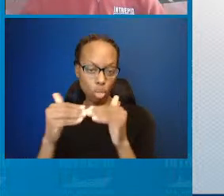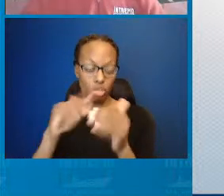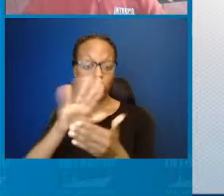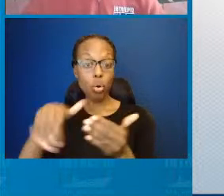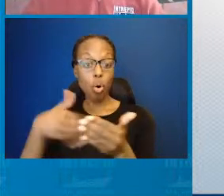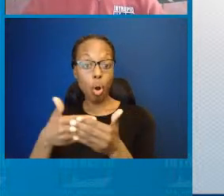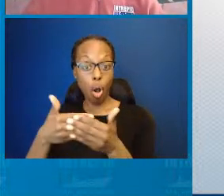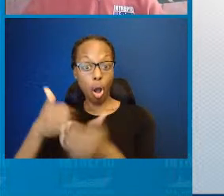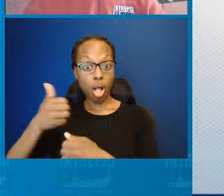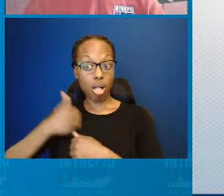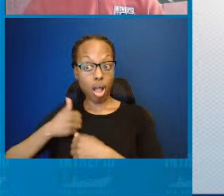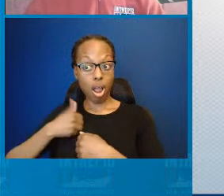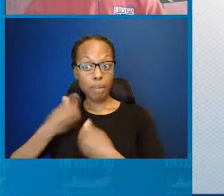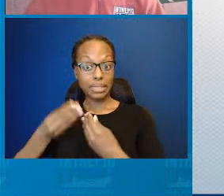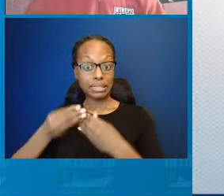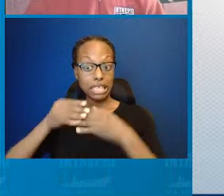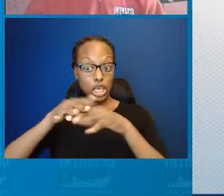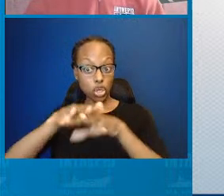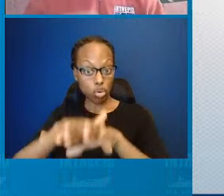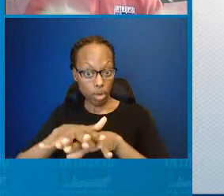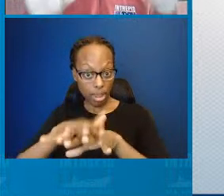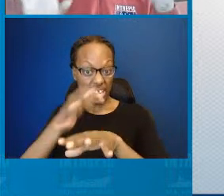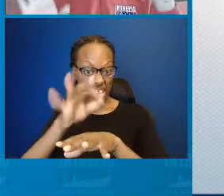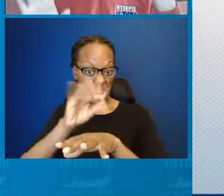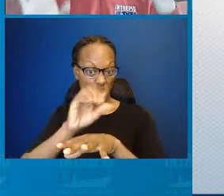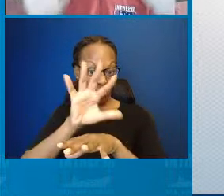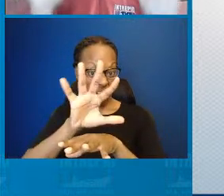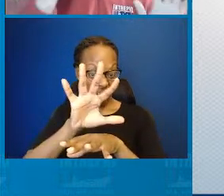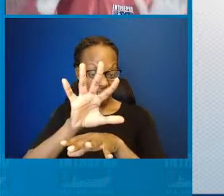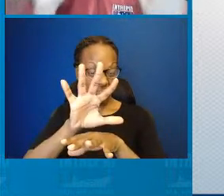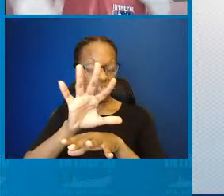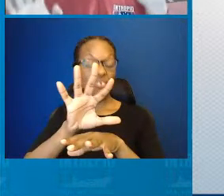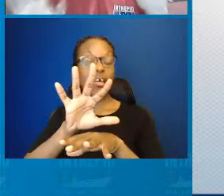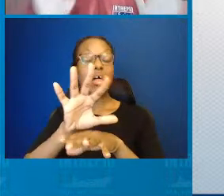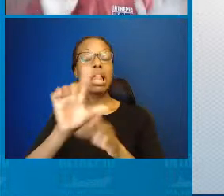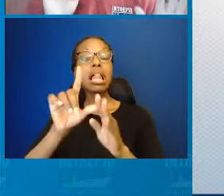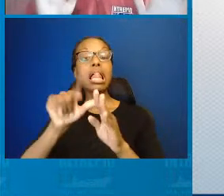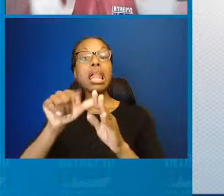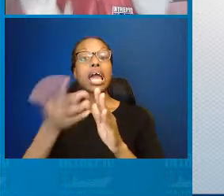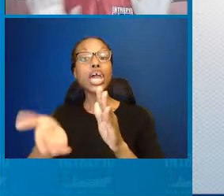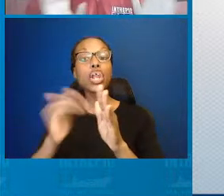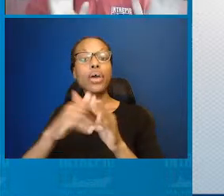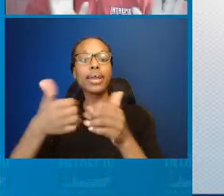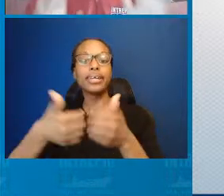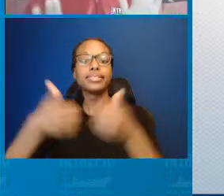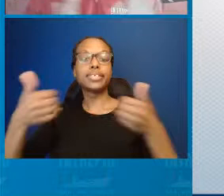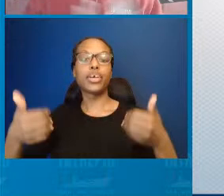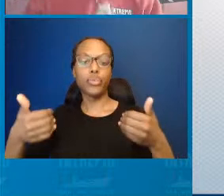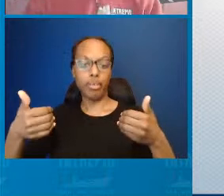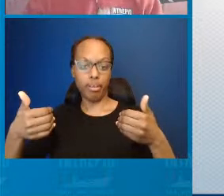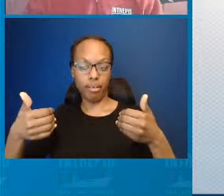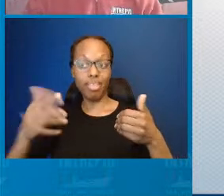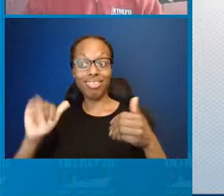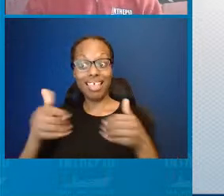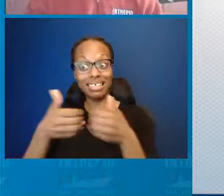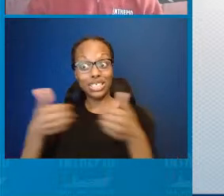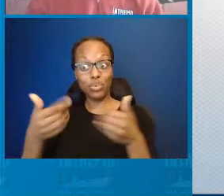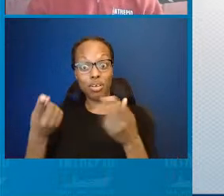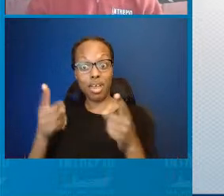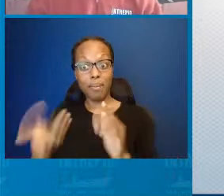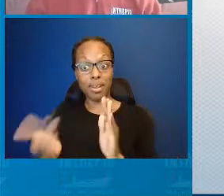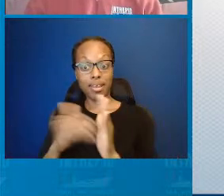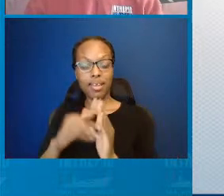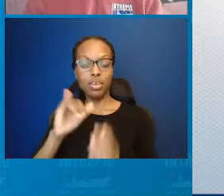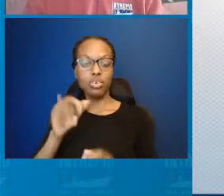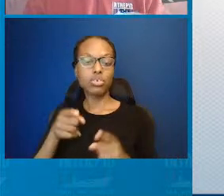were segregated after 1905. And this was going on at the same time as the Jim Crow era in the